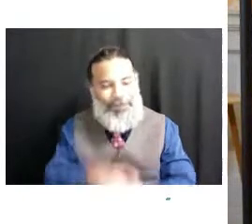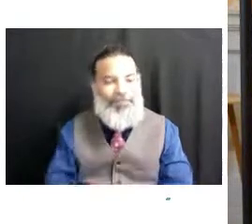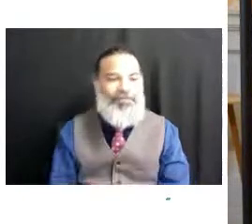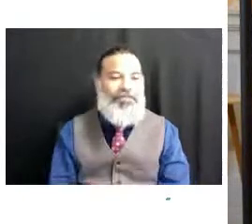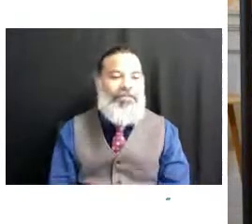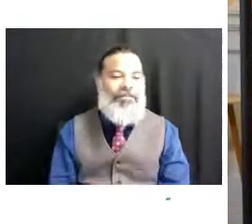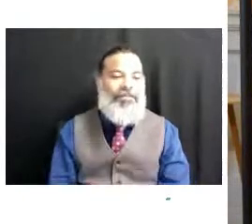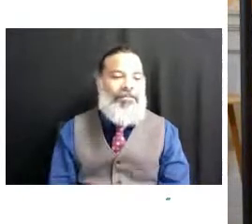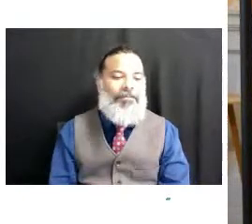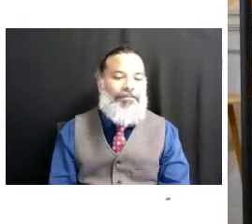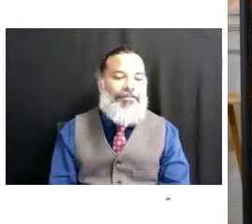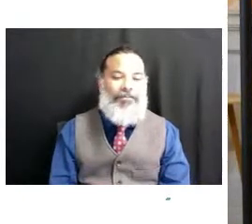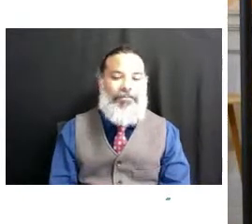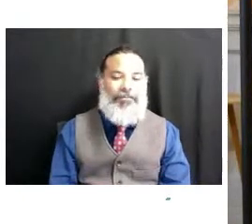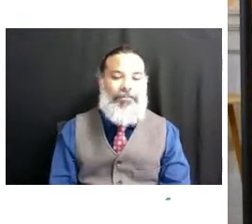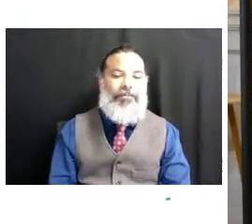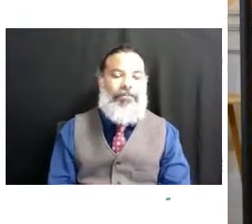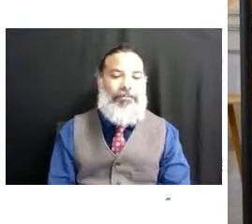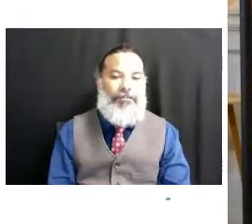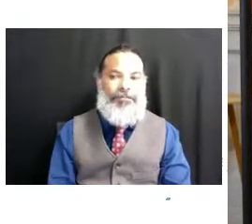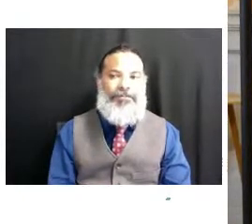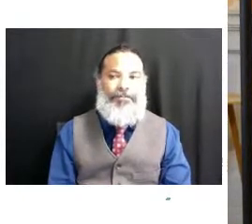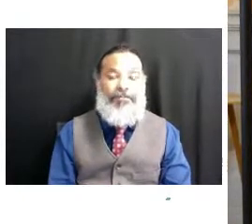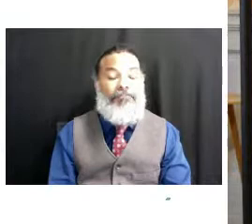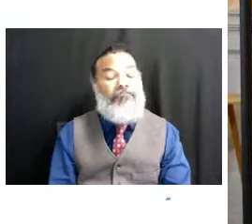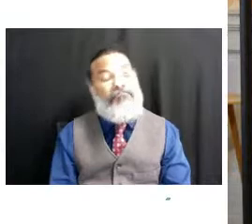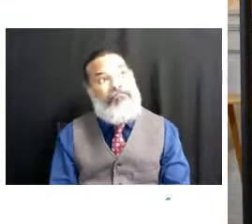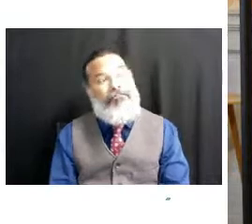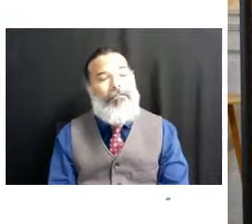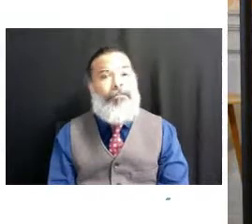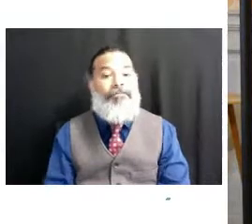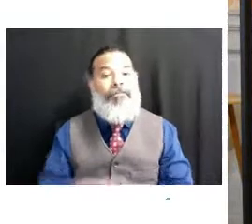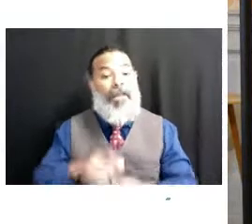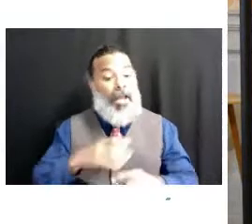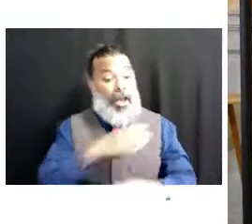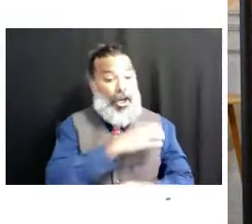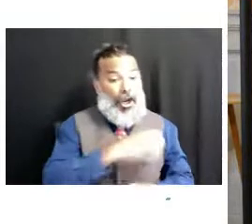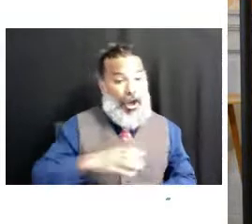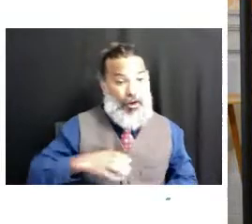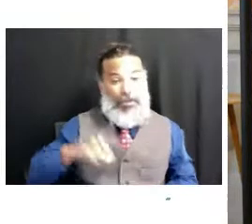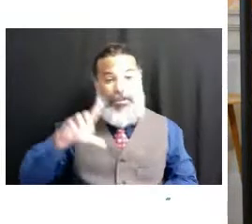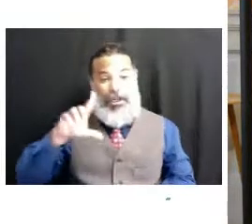The difficulties between Latrobe and Congress